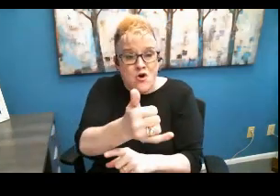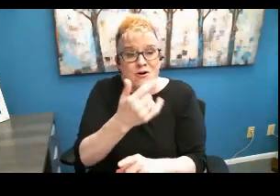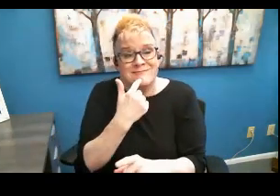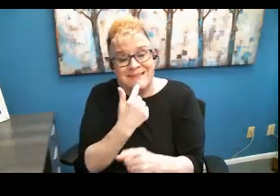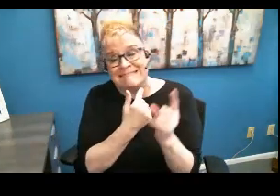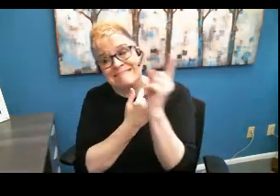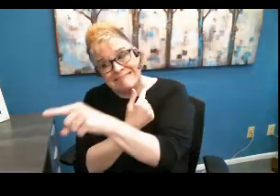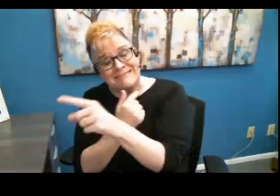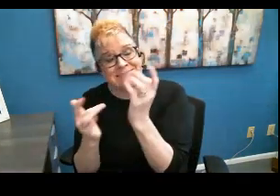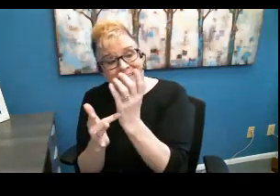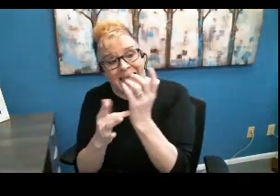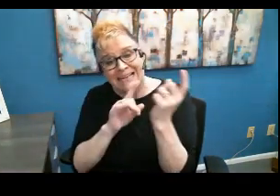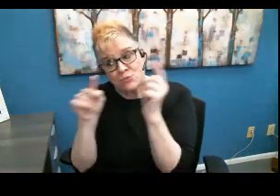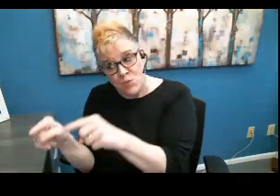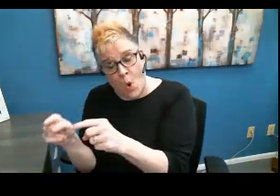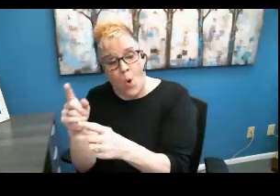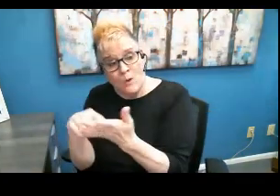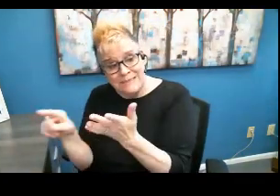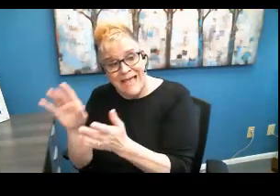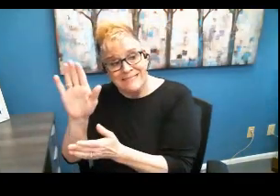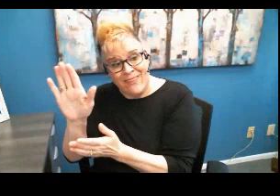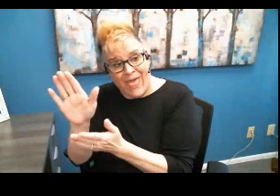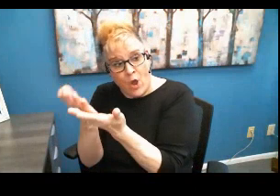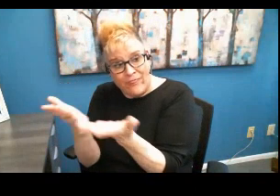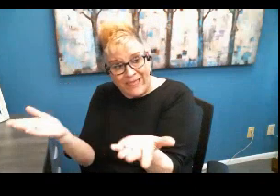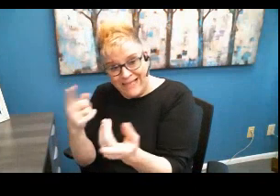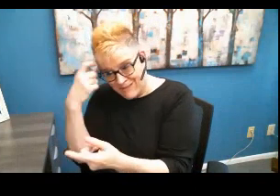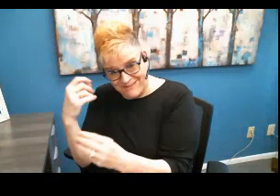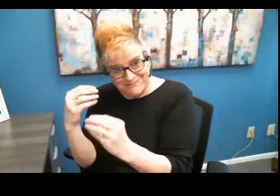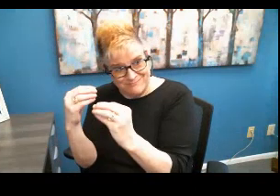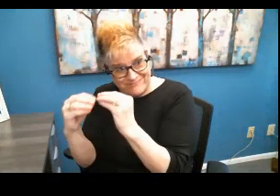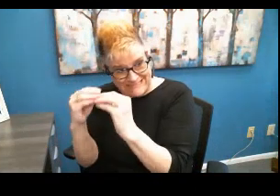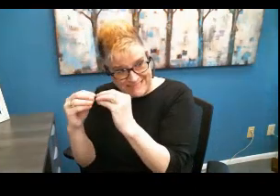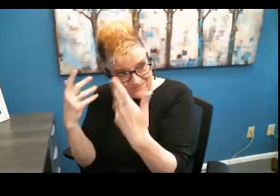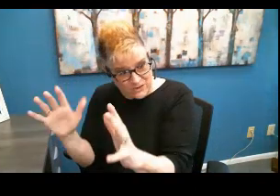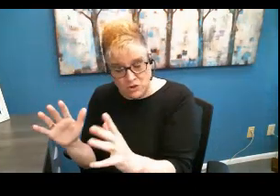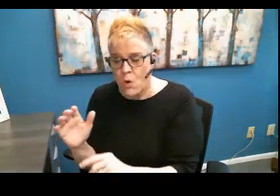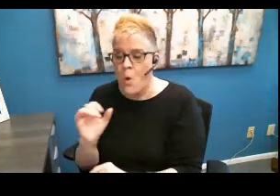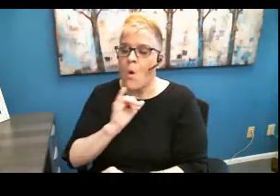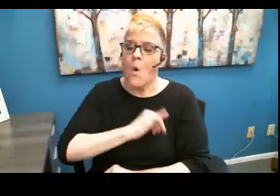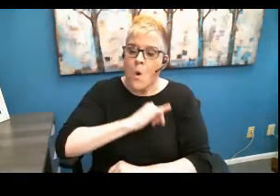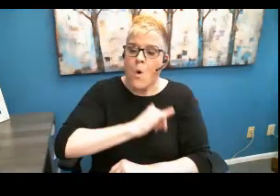service technician out there to light their appliances. So it's a lot of manual